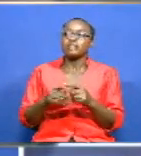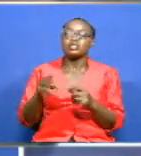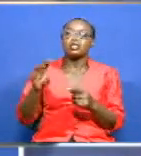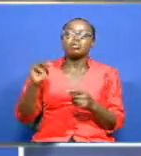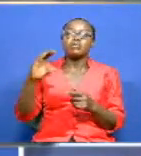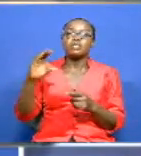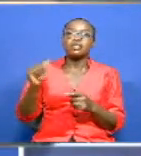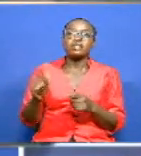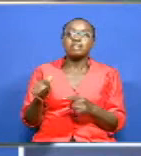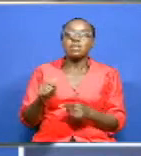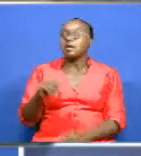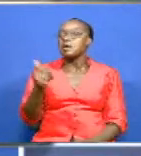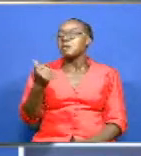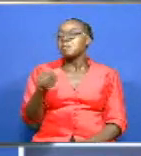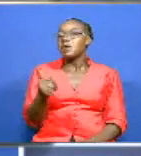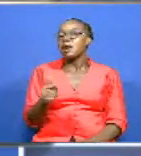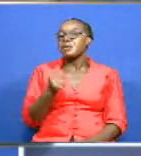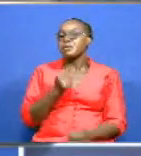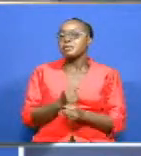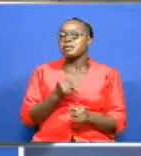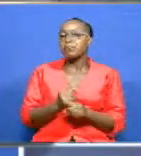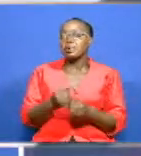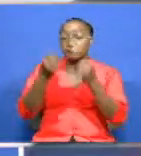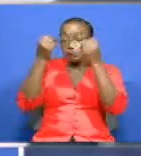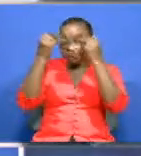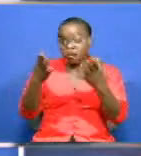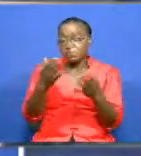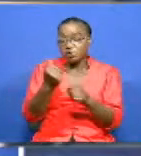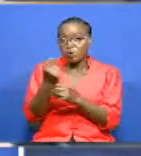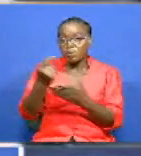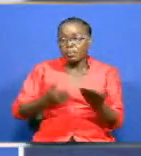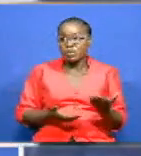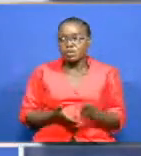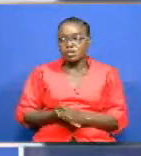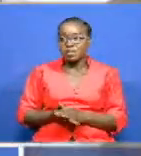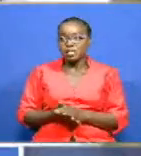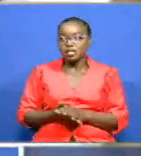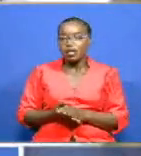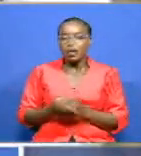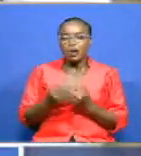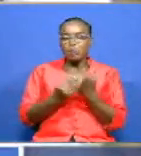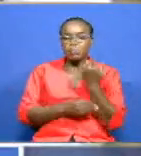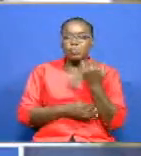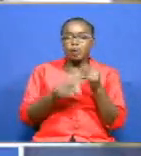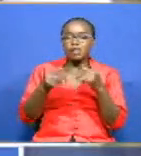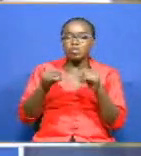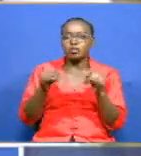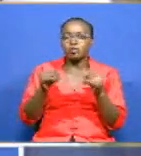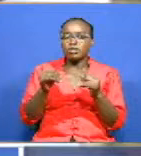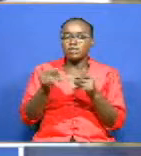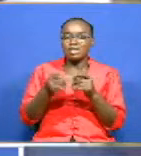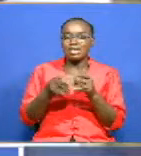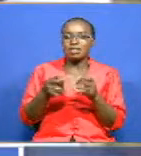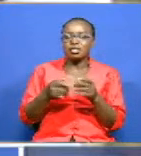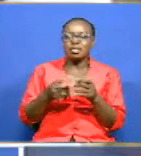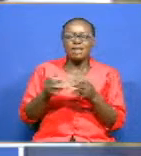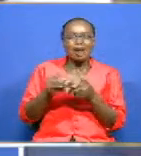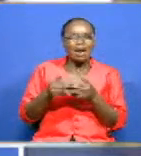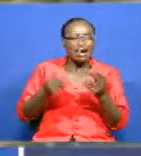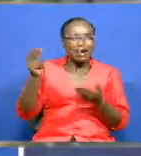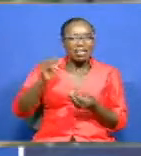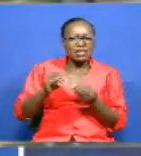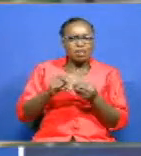West hatujapata ile kazi ambayo hiyo pesa imekuwa ikifanya. They are alleging irregularities in and exaggerated costs during the